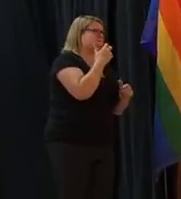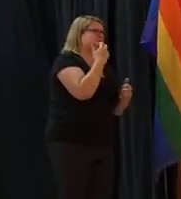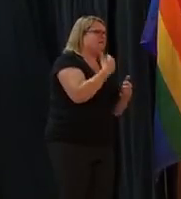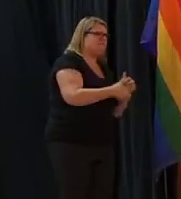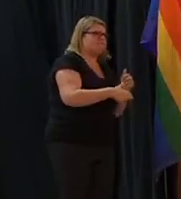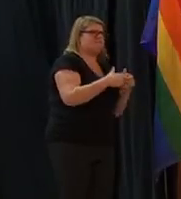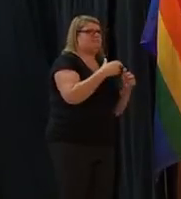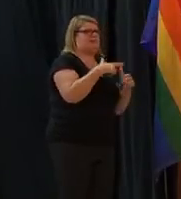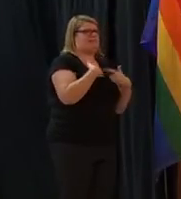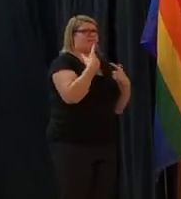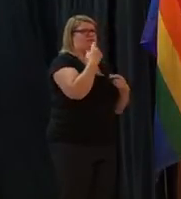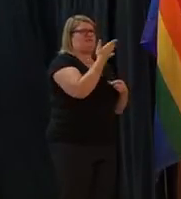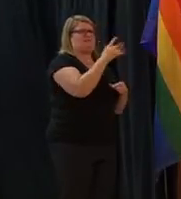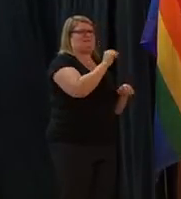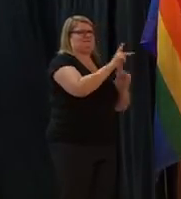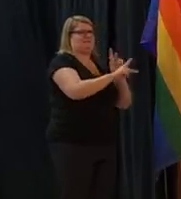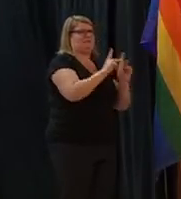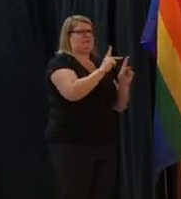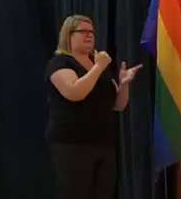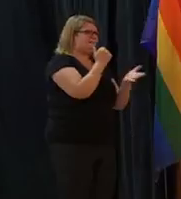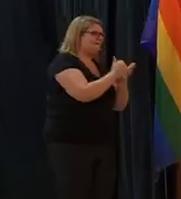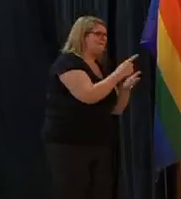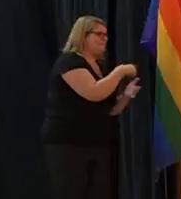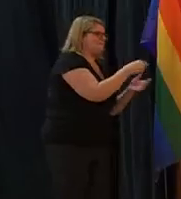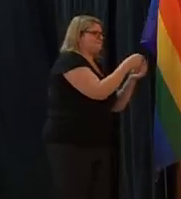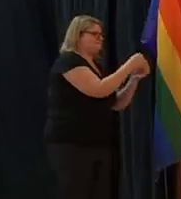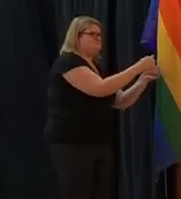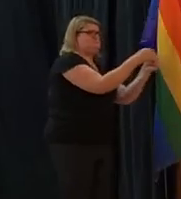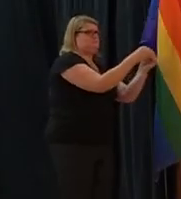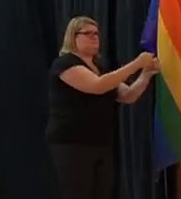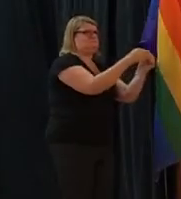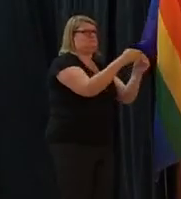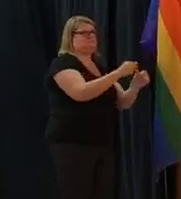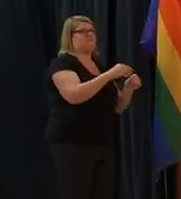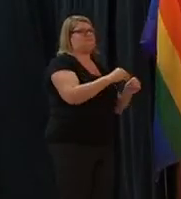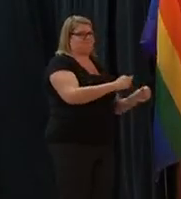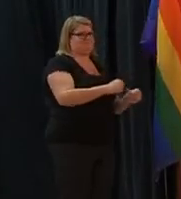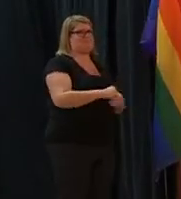stop persecution of LGBTs in that continent.